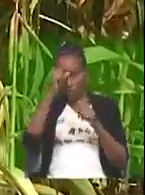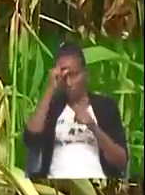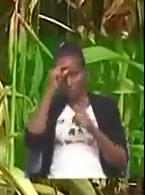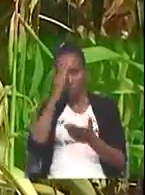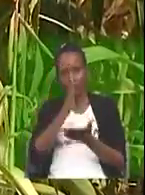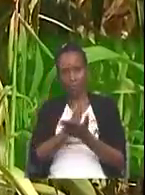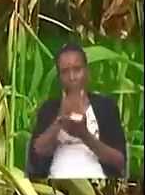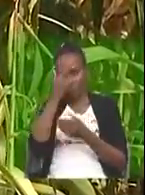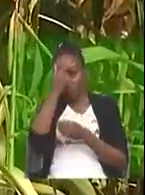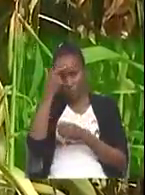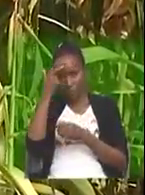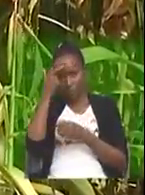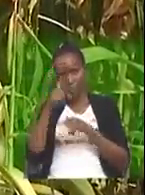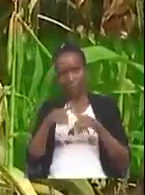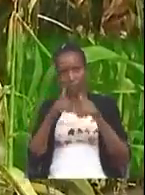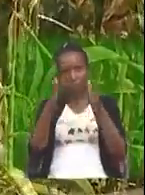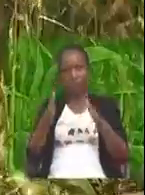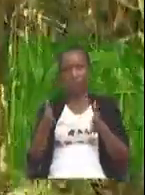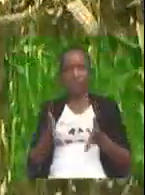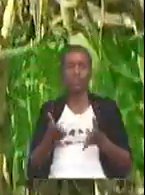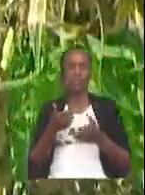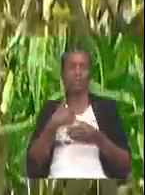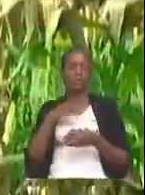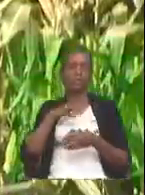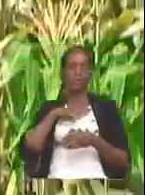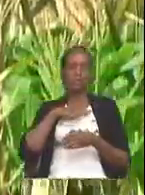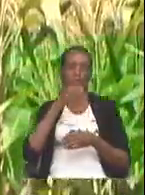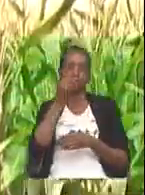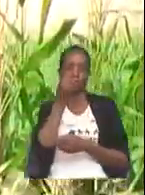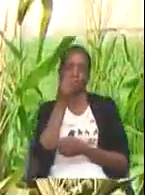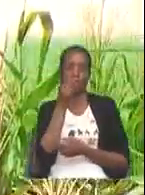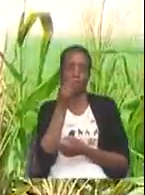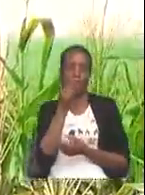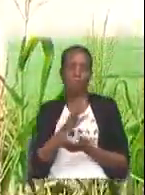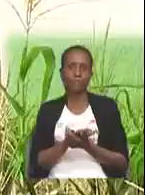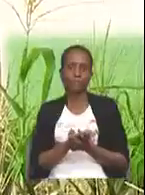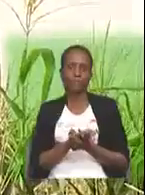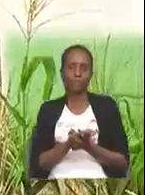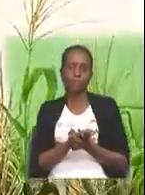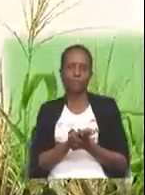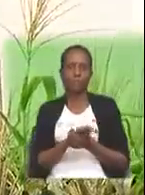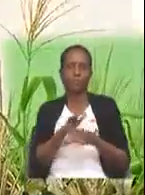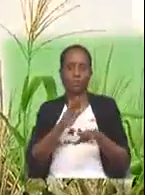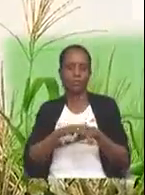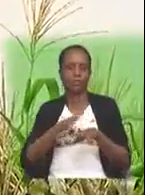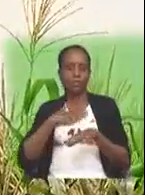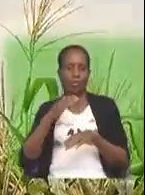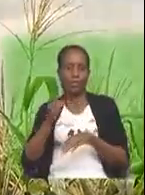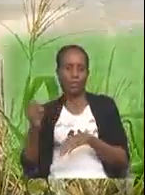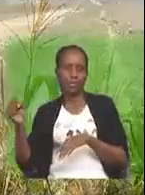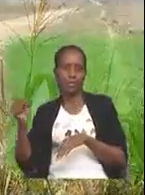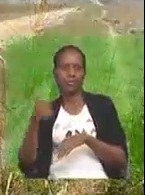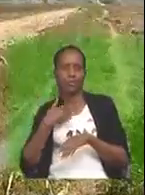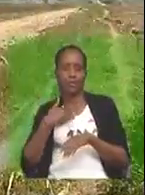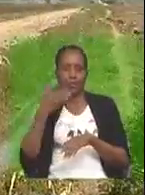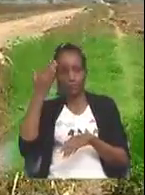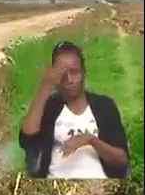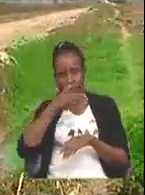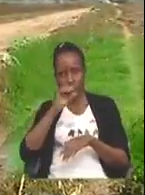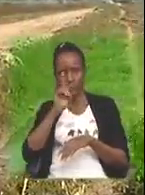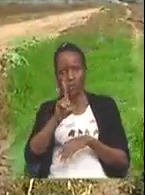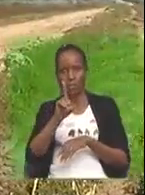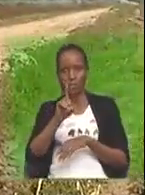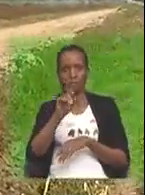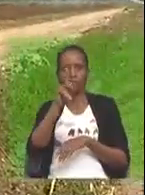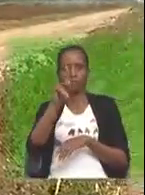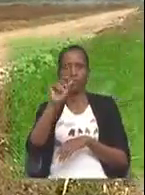forthcoming, simply because the farmers have got enough to feed on. On my right is phase 1 of